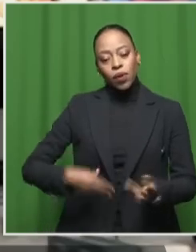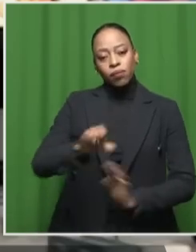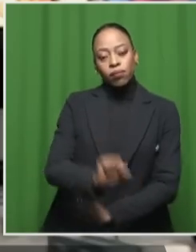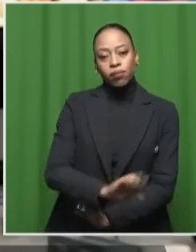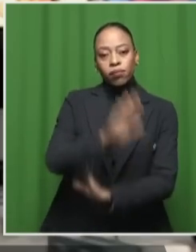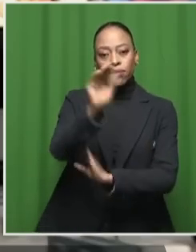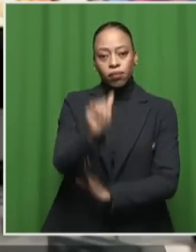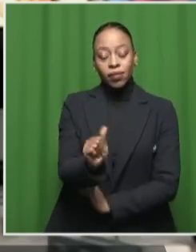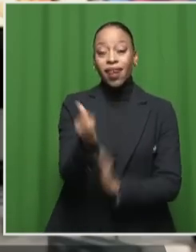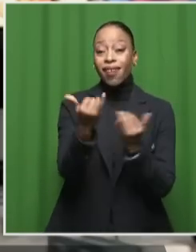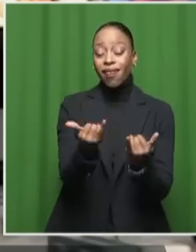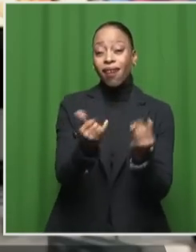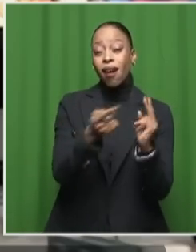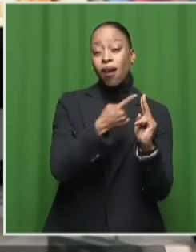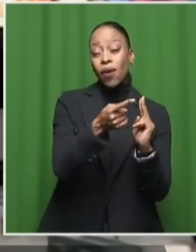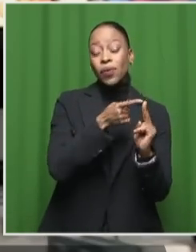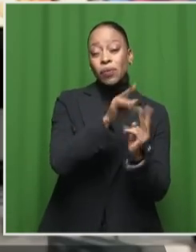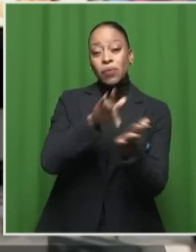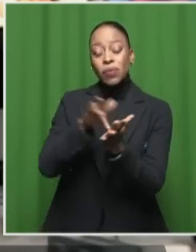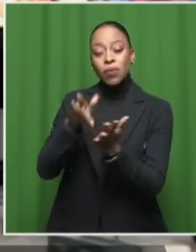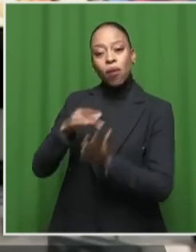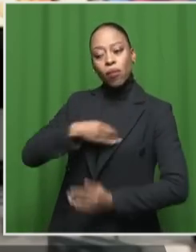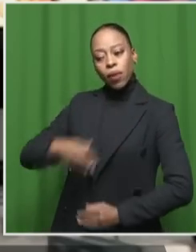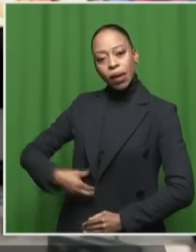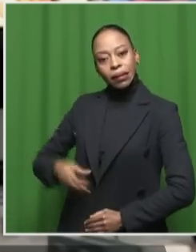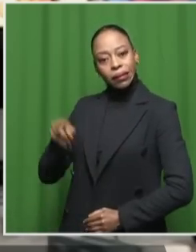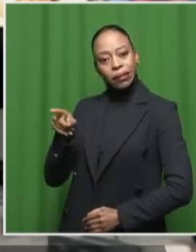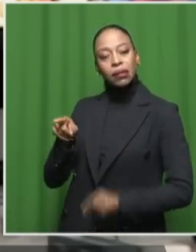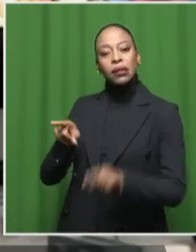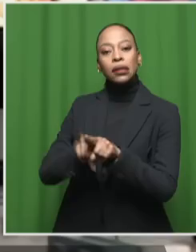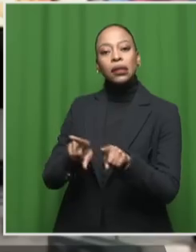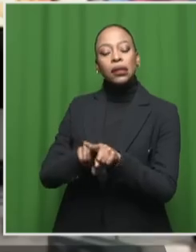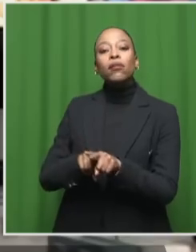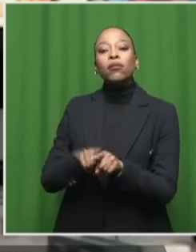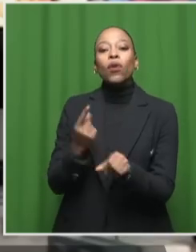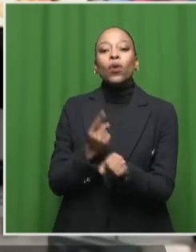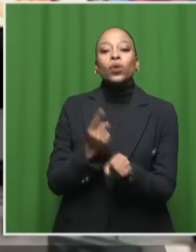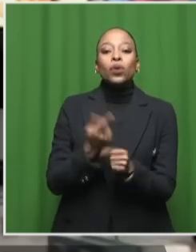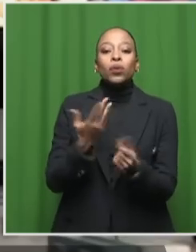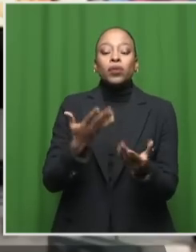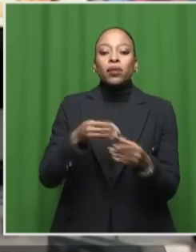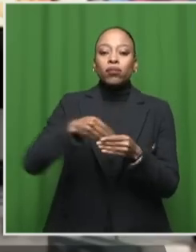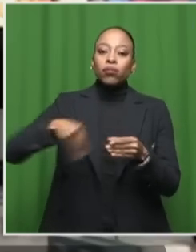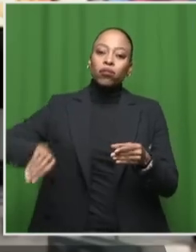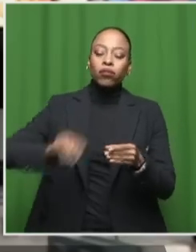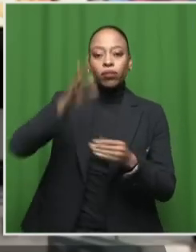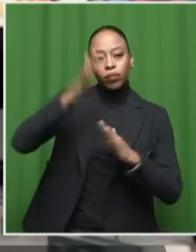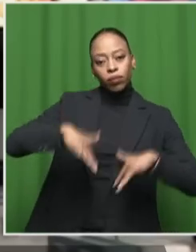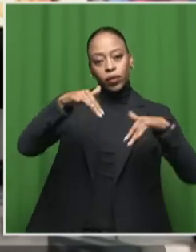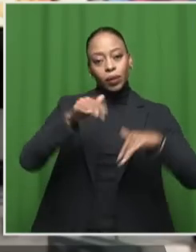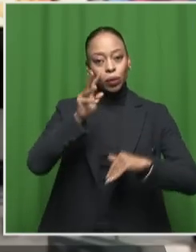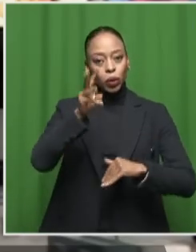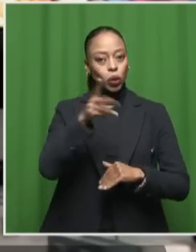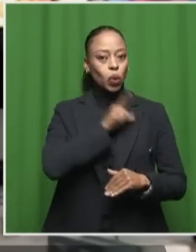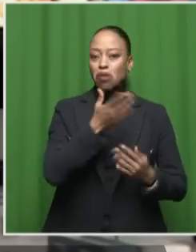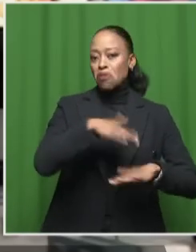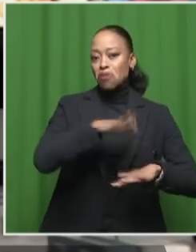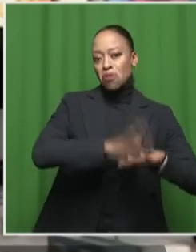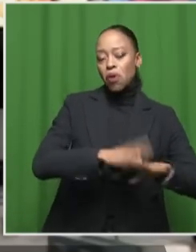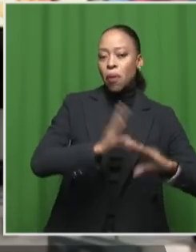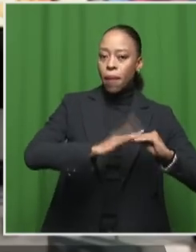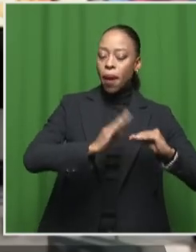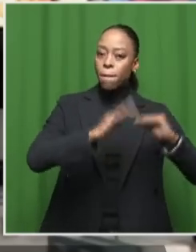those two central positions, the president then steps out of Parliament and would no longer be a